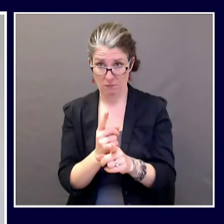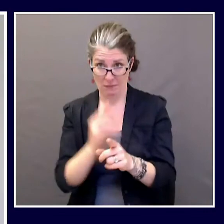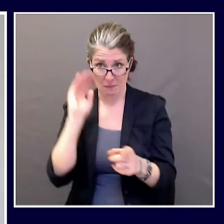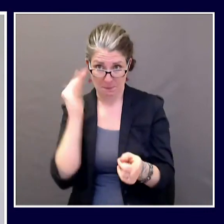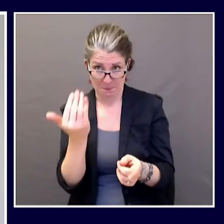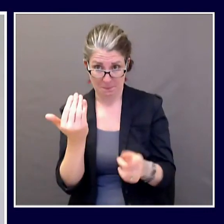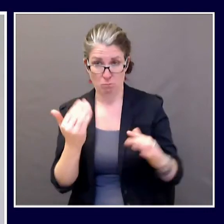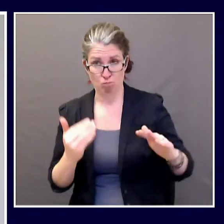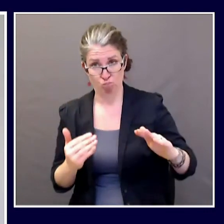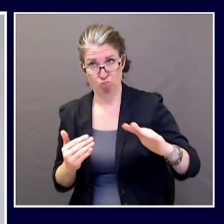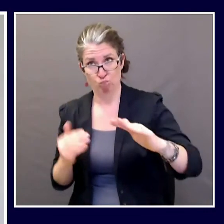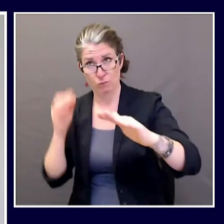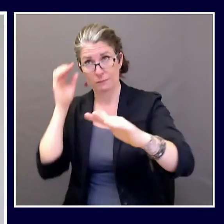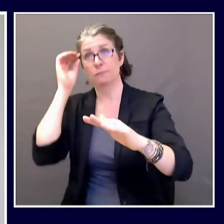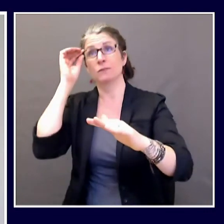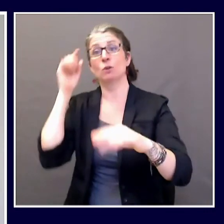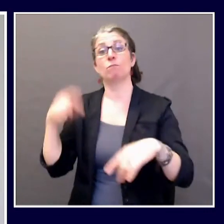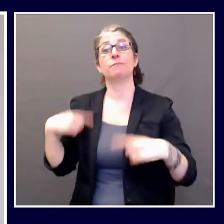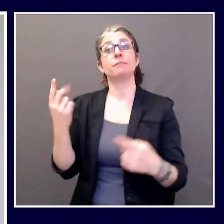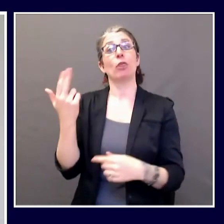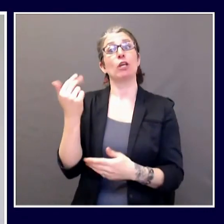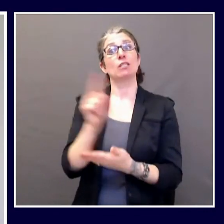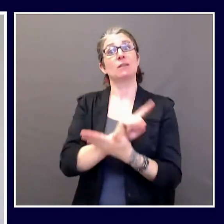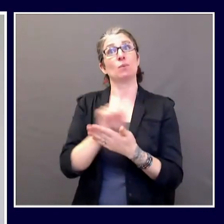you're cautiously optimistic about many things.